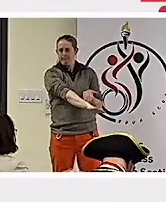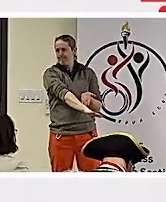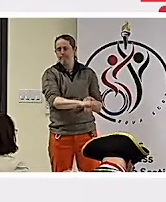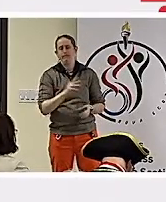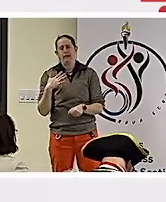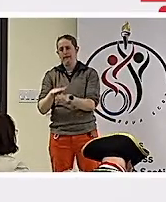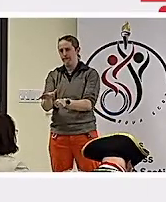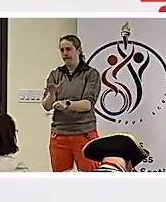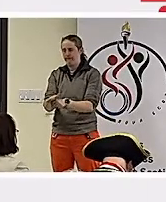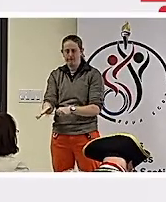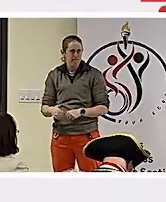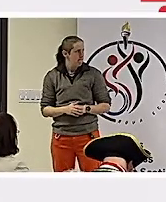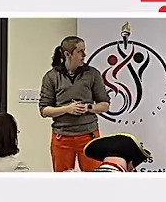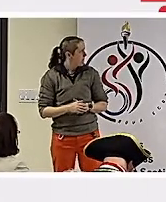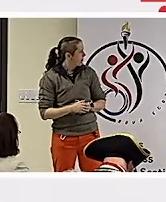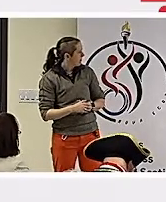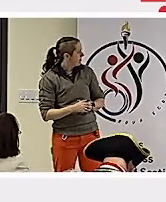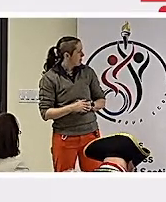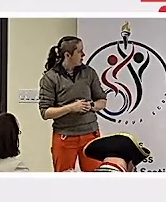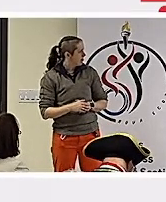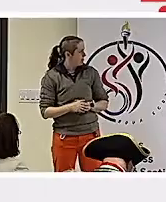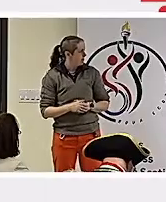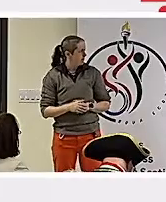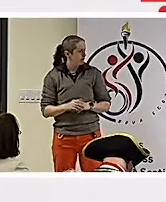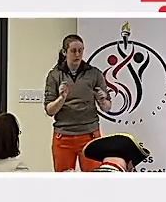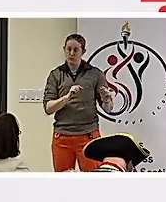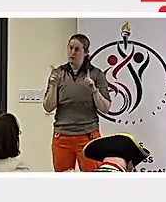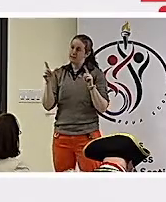It's slide 12, apparently.